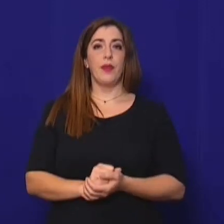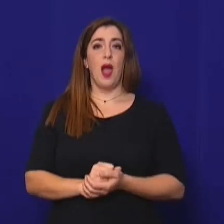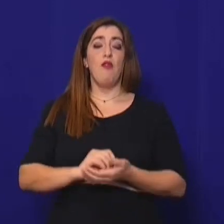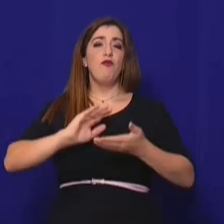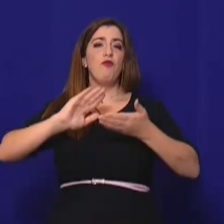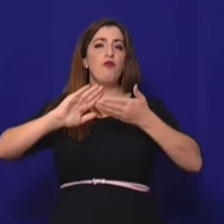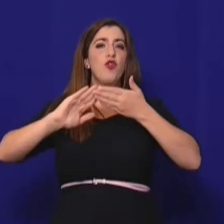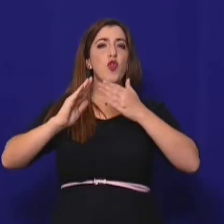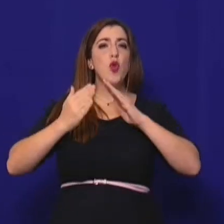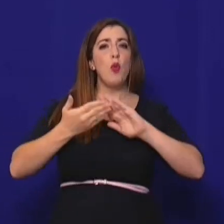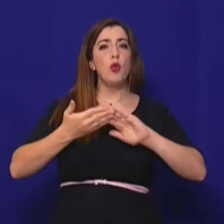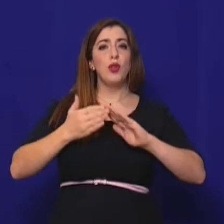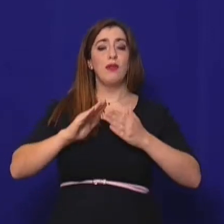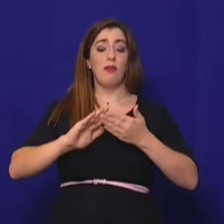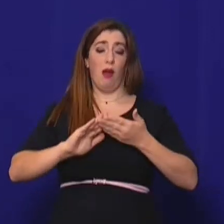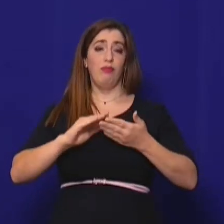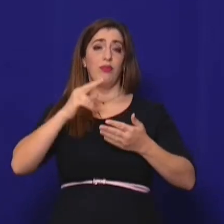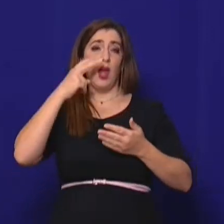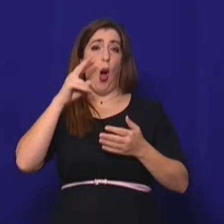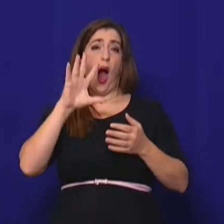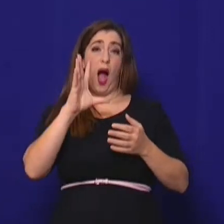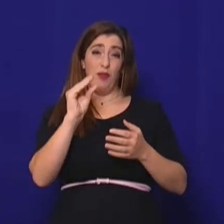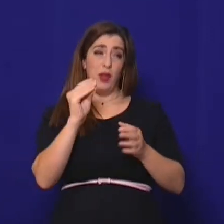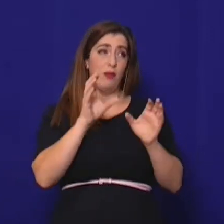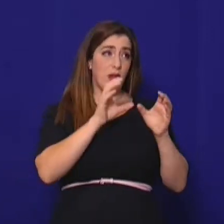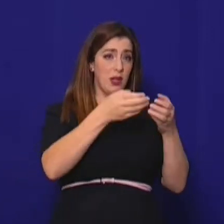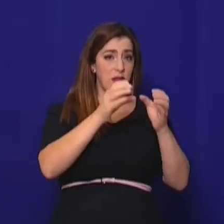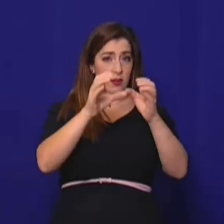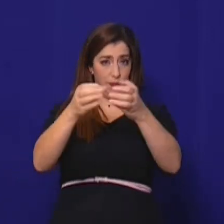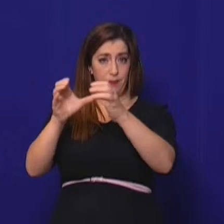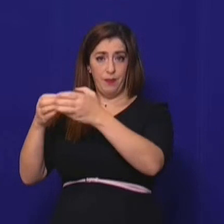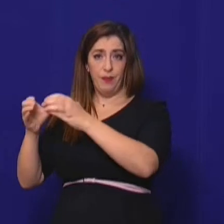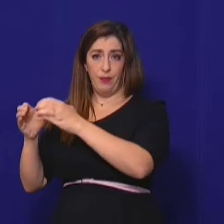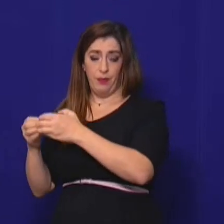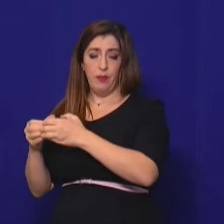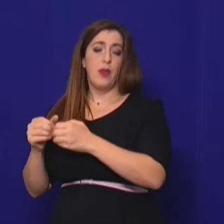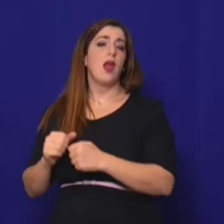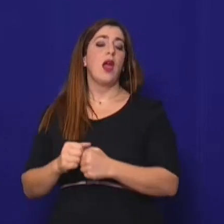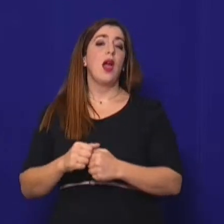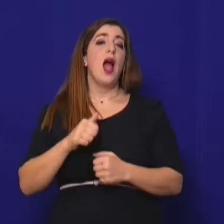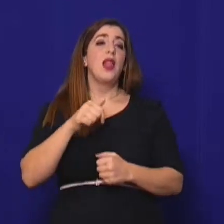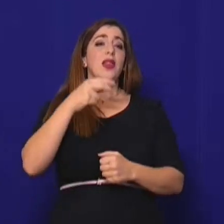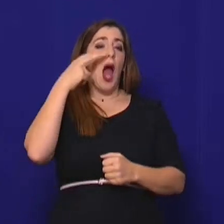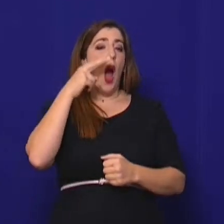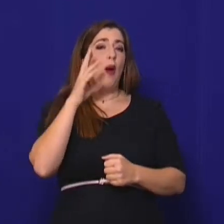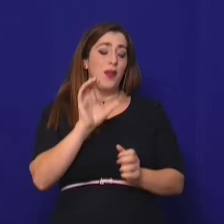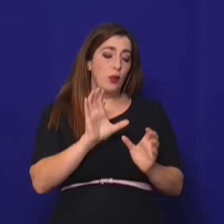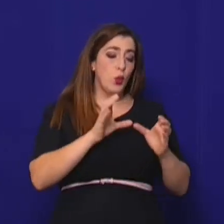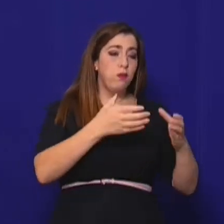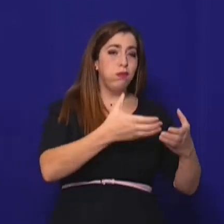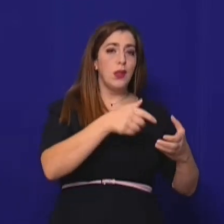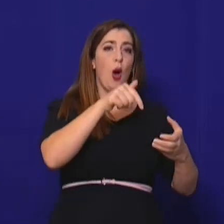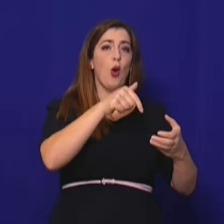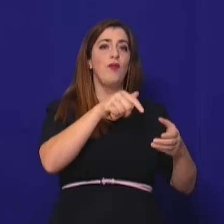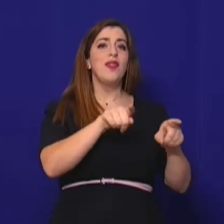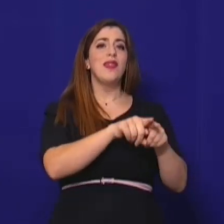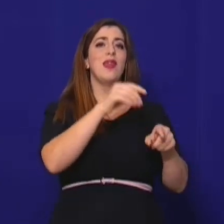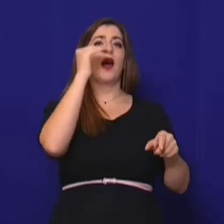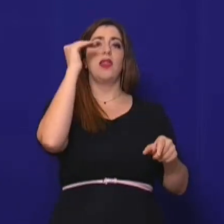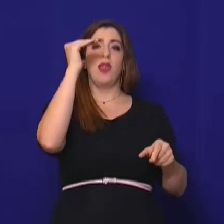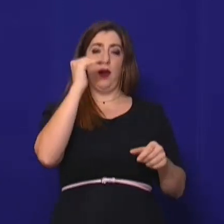dejjem numru ta' clusters li huma relatati mal-household stess tal-persuni. Infatti kellna